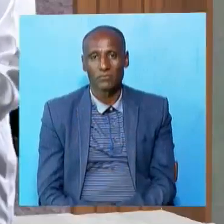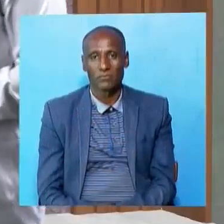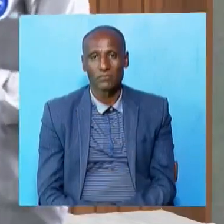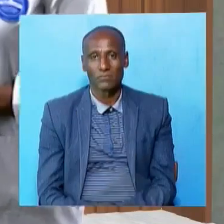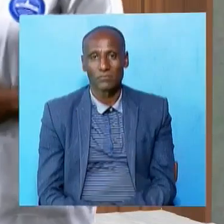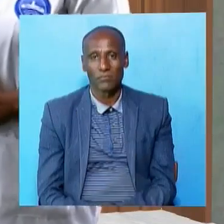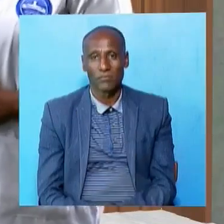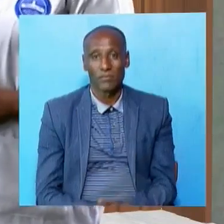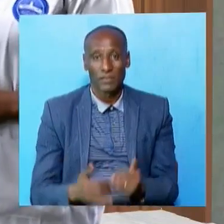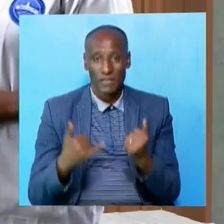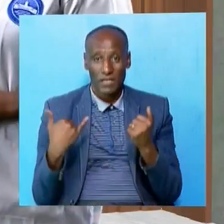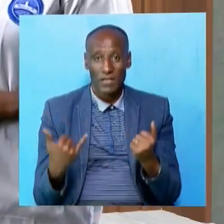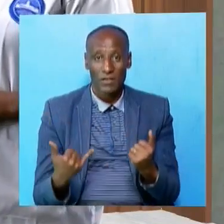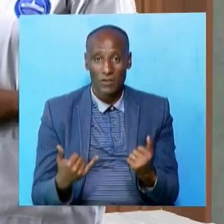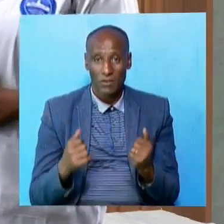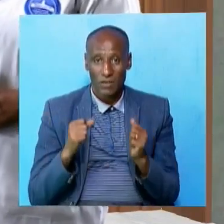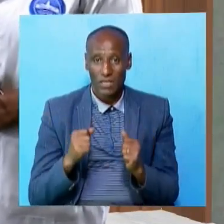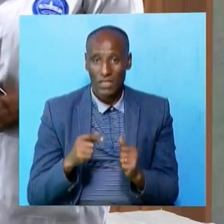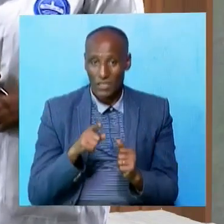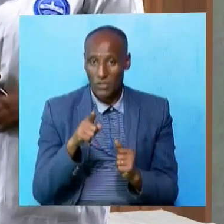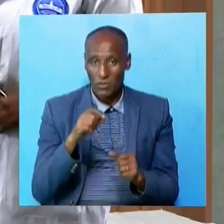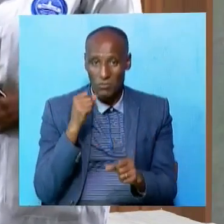How can you make it negative?